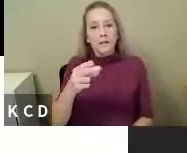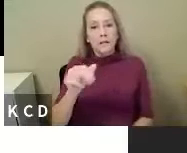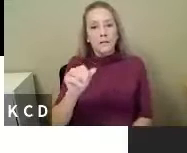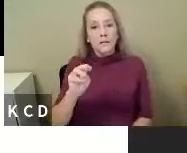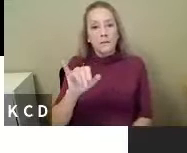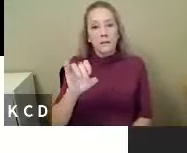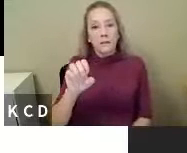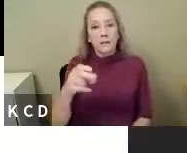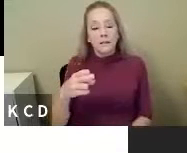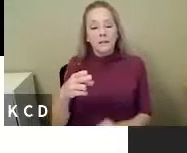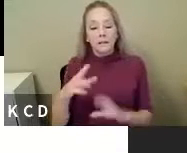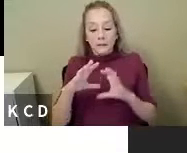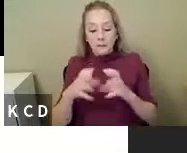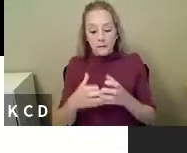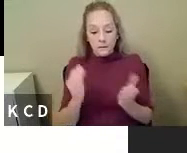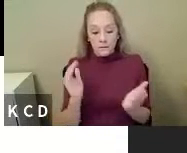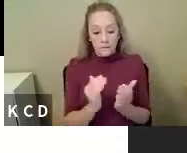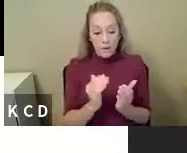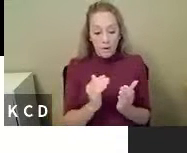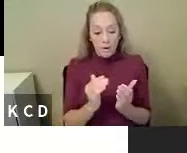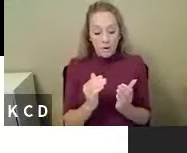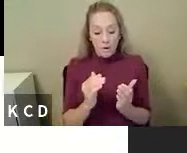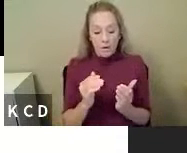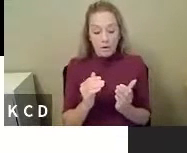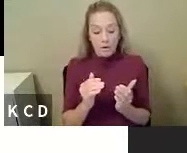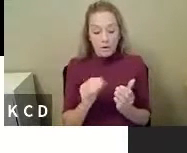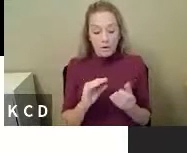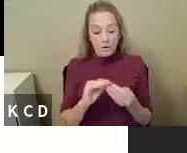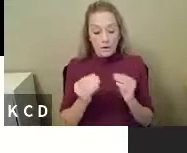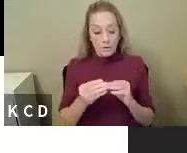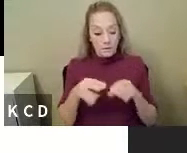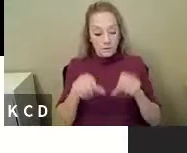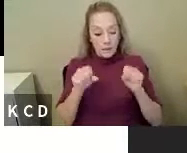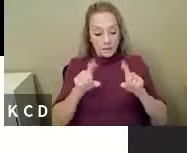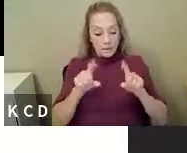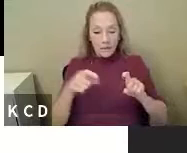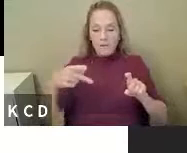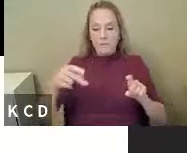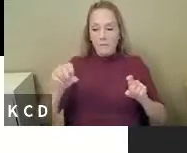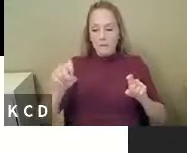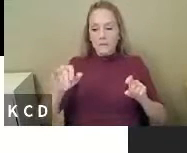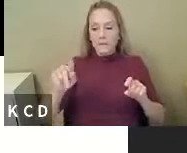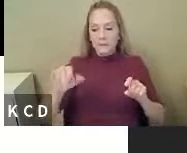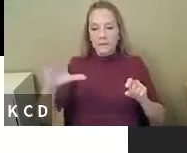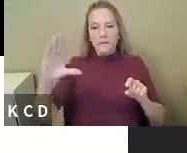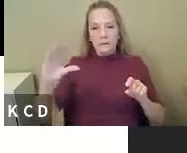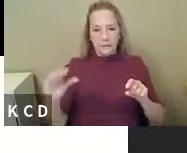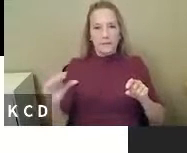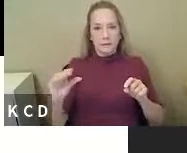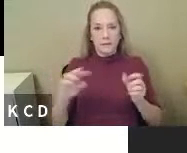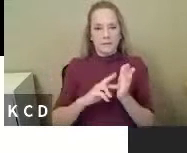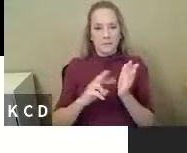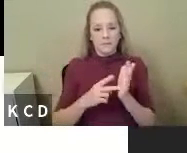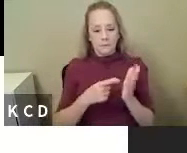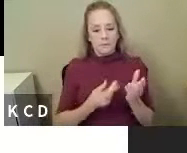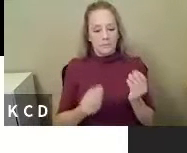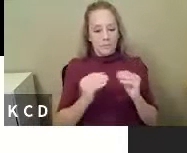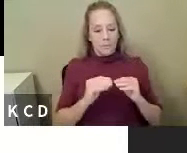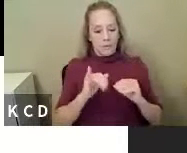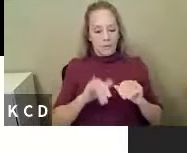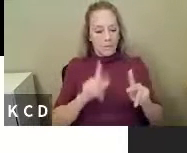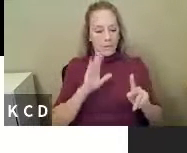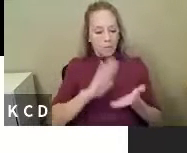the higher your positivity rate is going to be, probably because you have fewer people and more of those people are going to be positive.